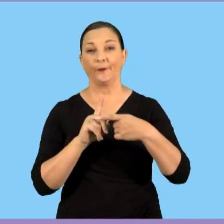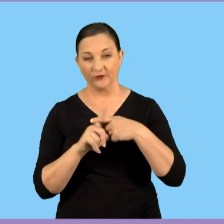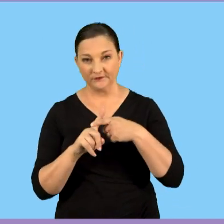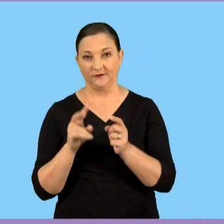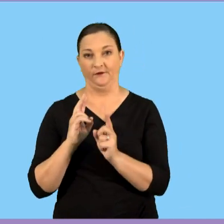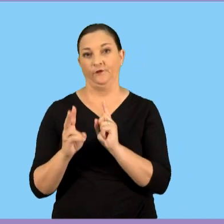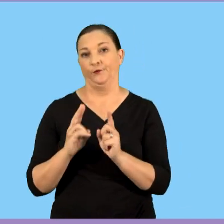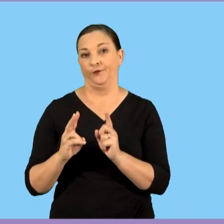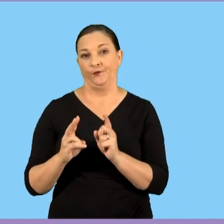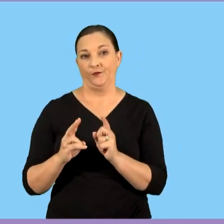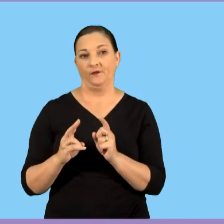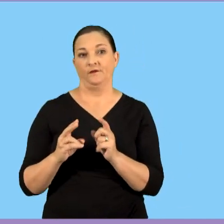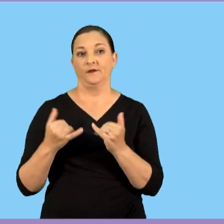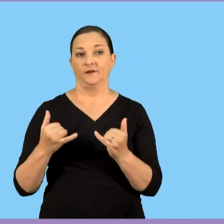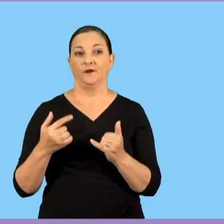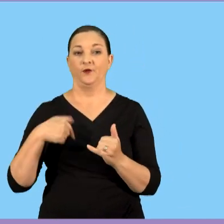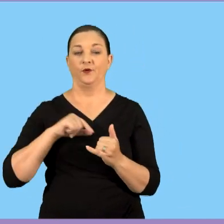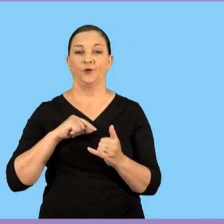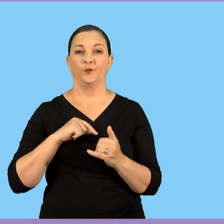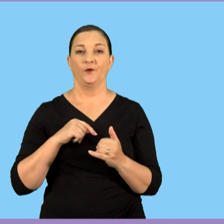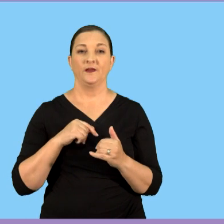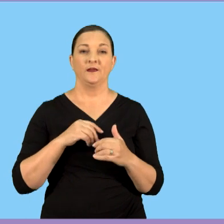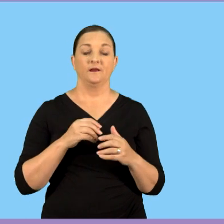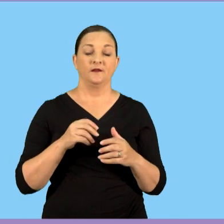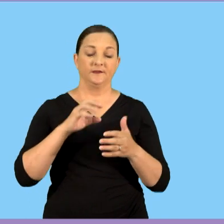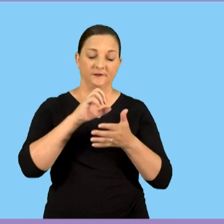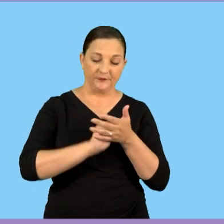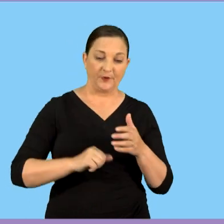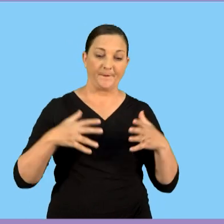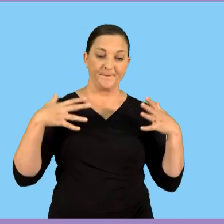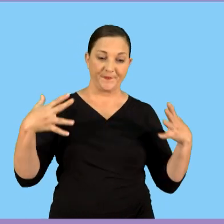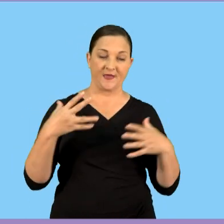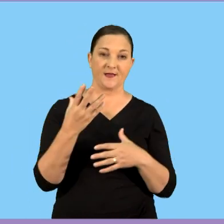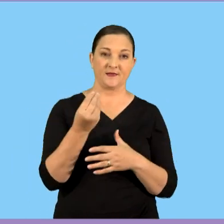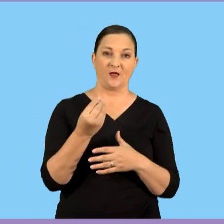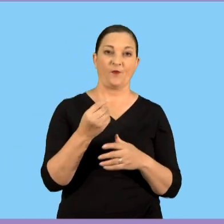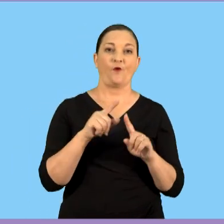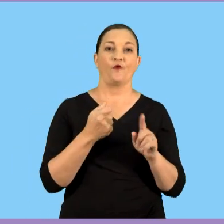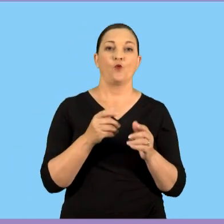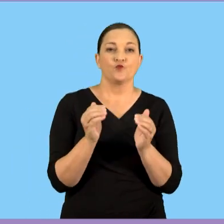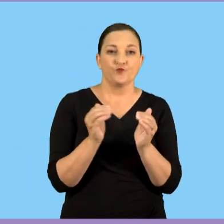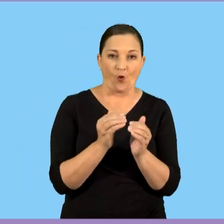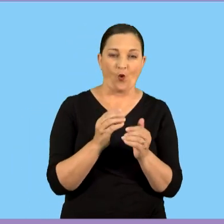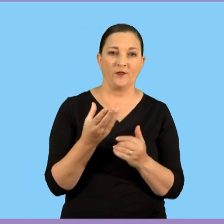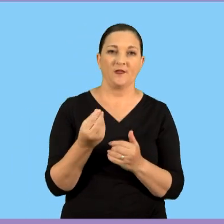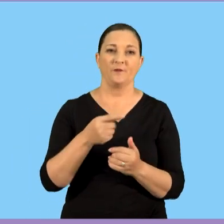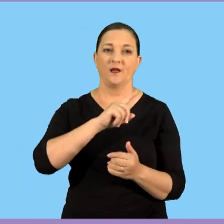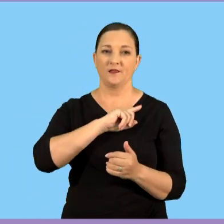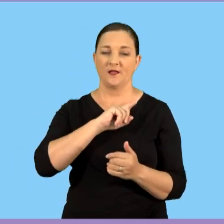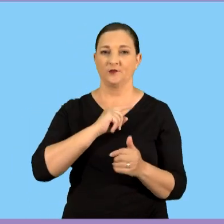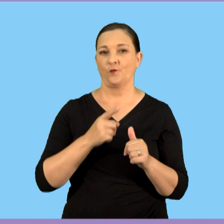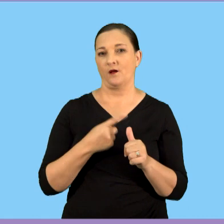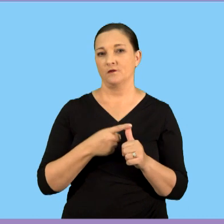minus the positive 12. And because we are subtracting a bigger number from a smaller number, our answer is going to